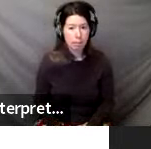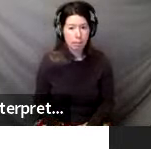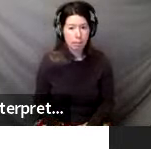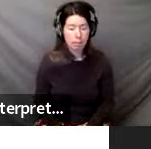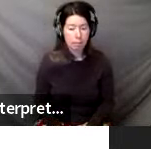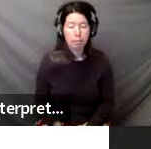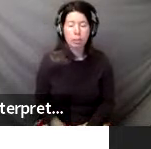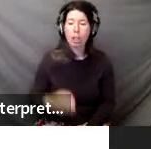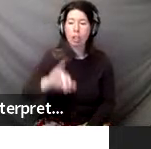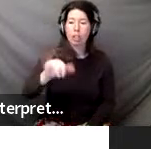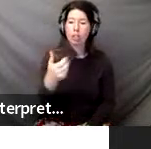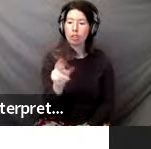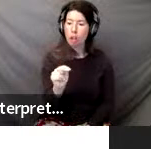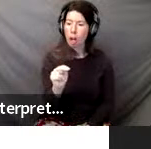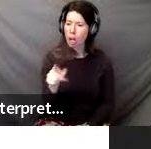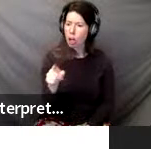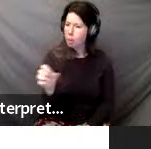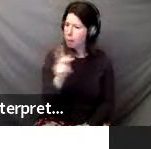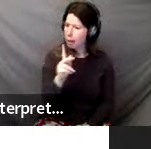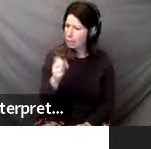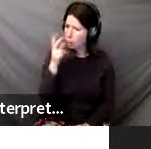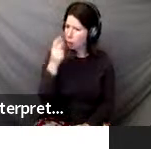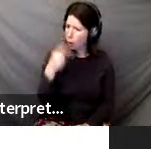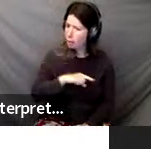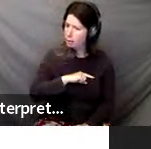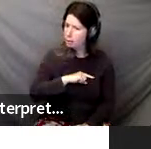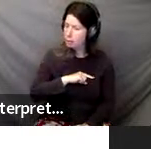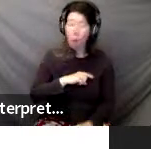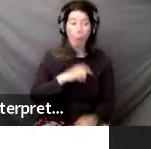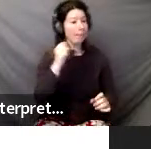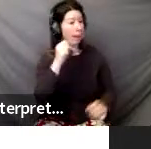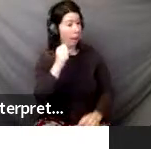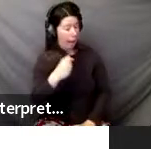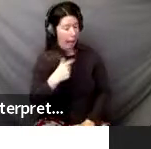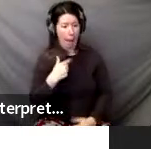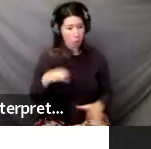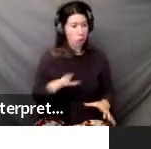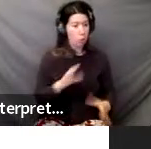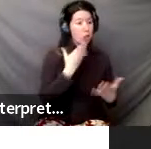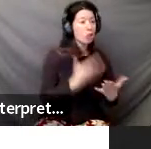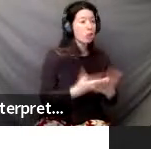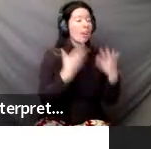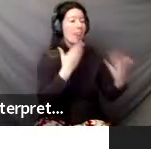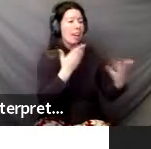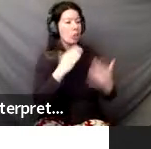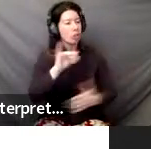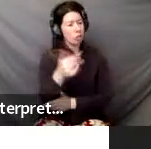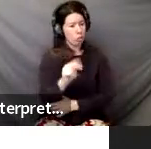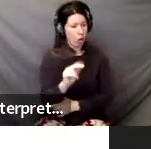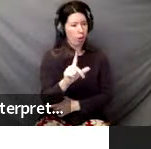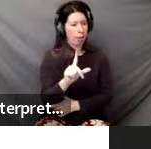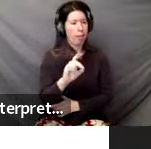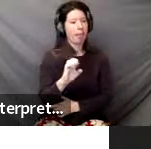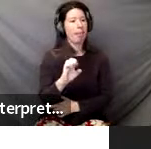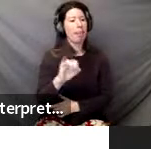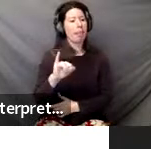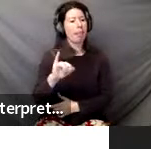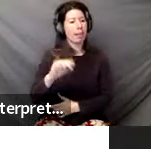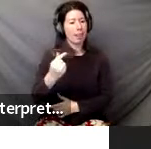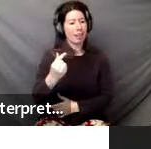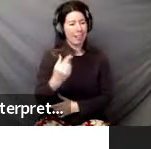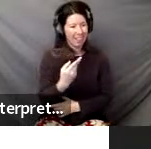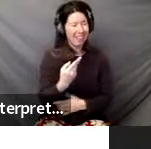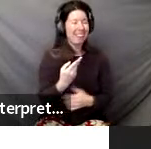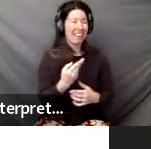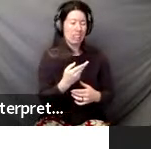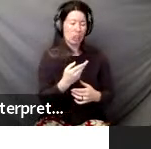Okay, John, are you back? Can you hear us? Yeah, I'm doing good. Thank you, John Lee. Okay. And it was the YouTube,